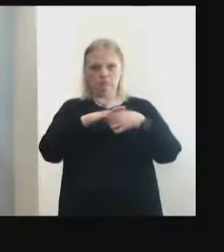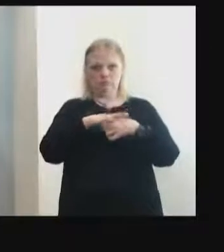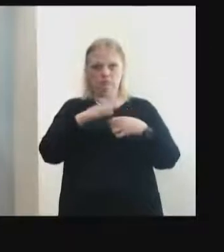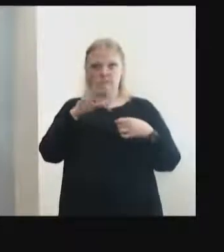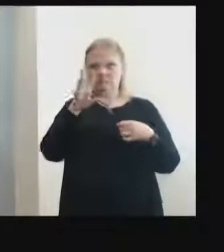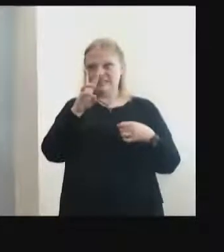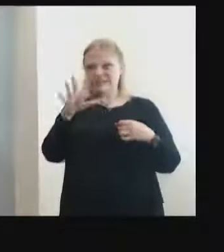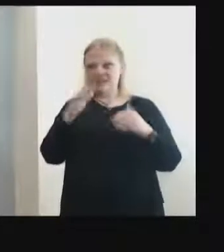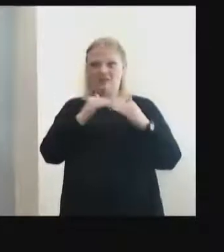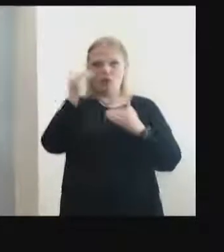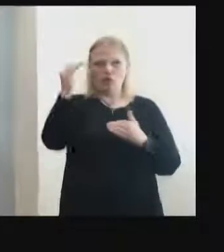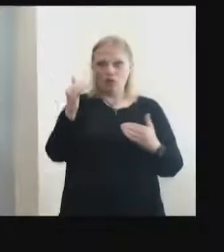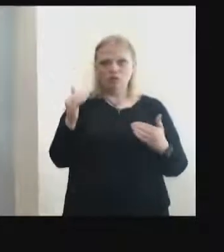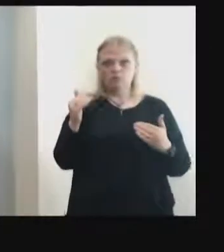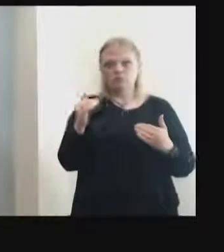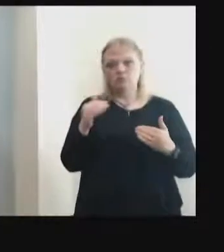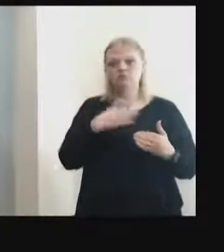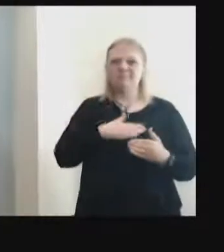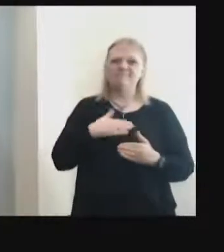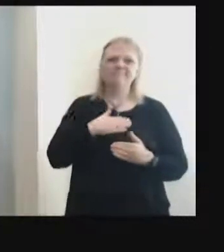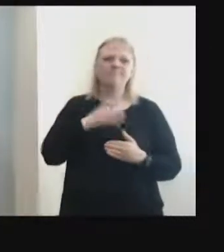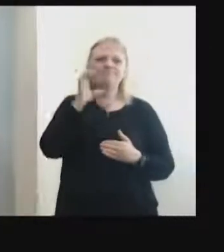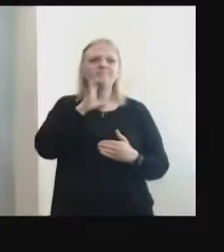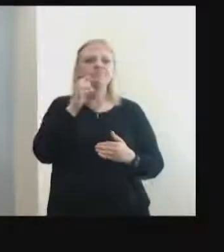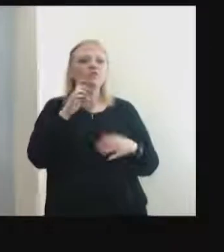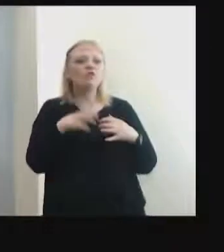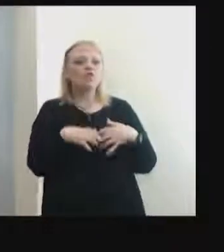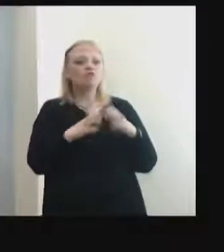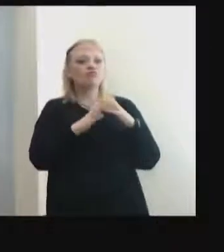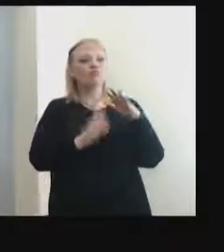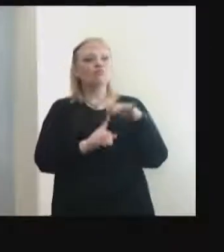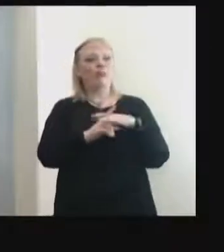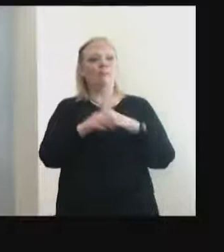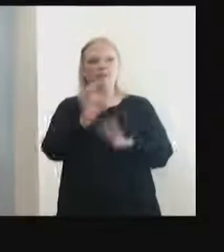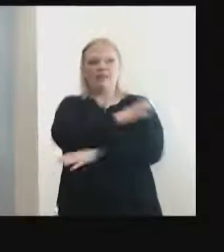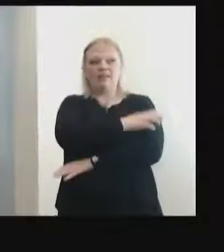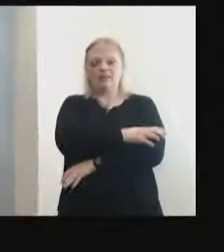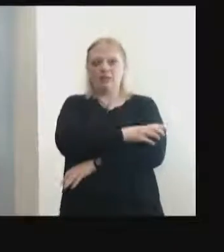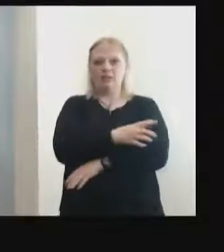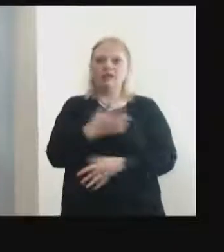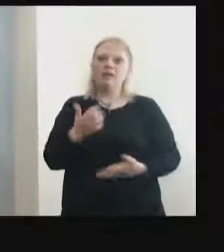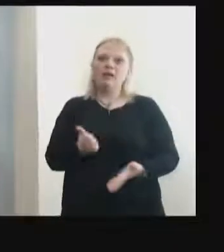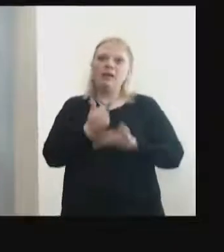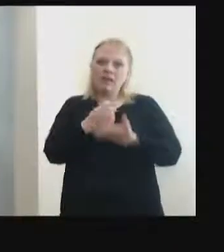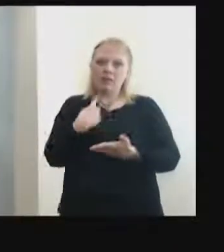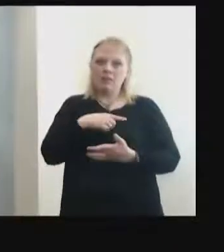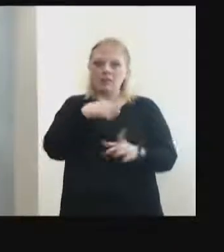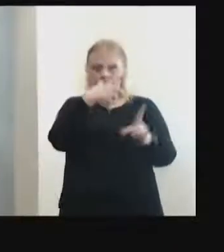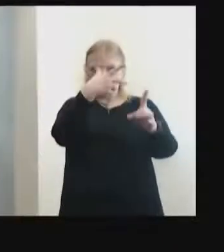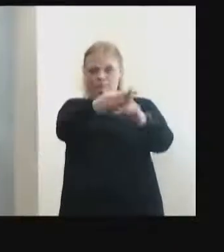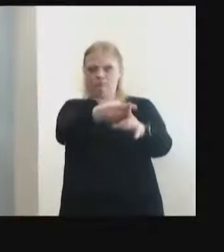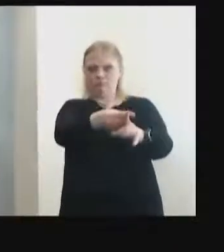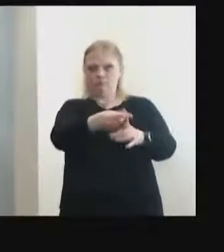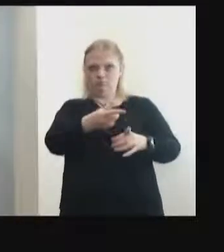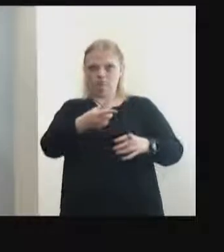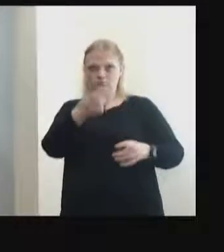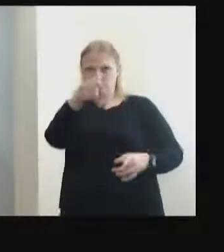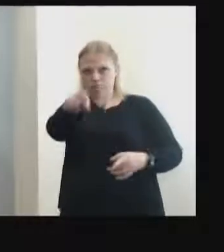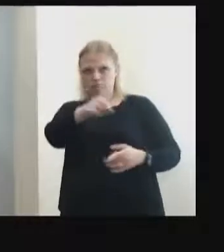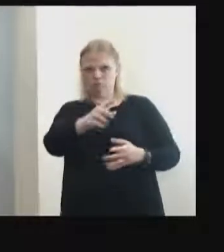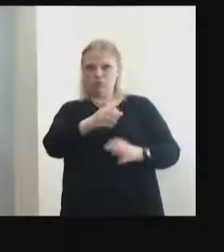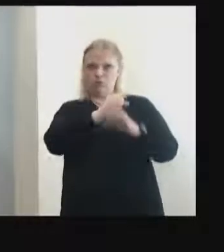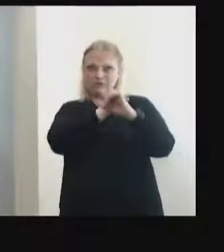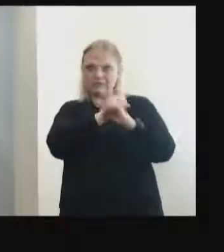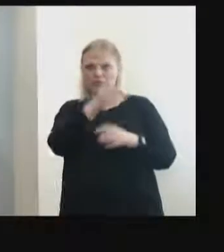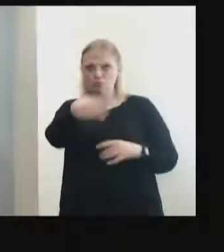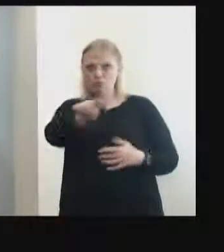65, please look for a pop-up clinic near you. Help us vaccinate you. Help us